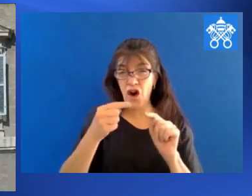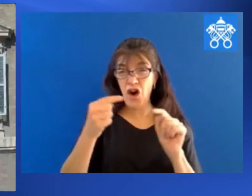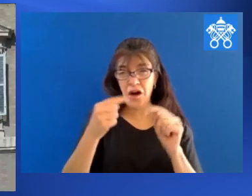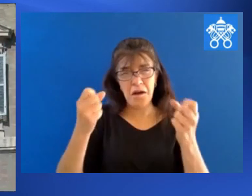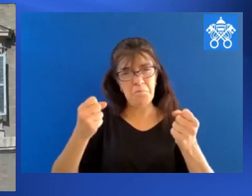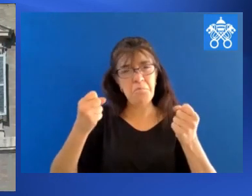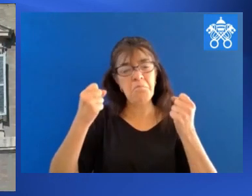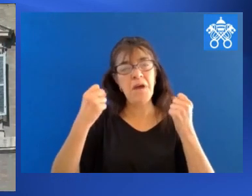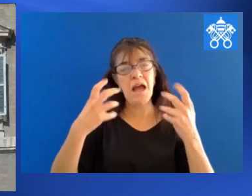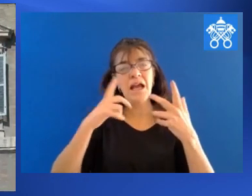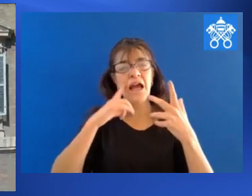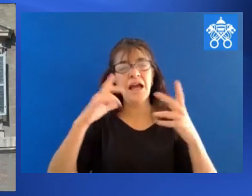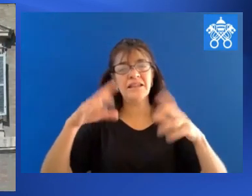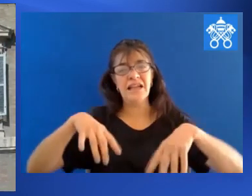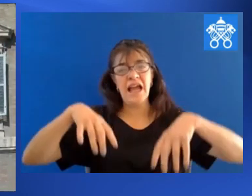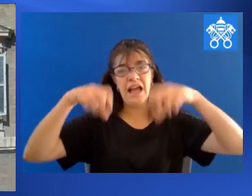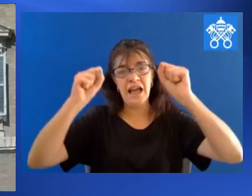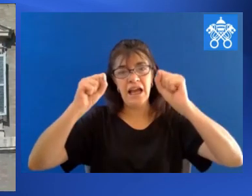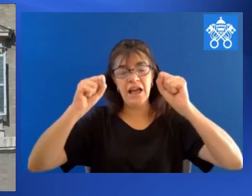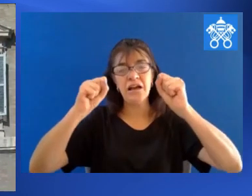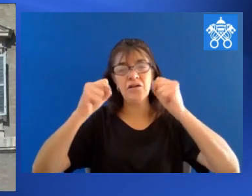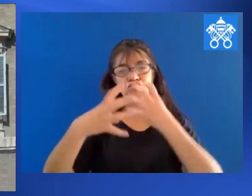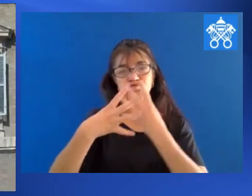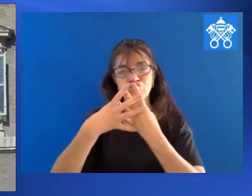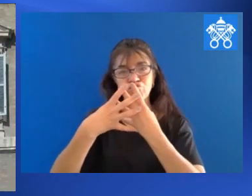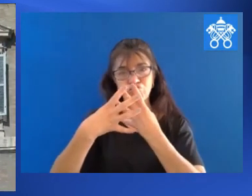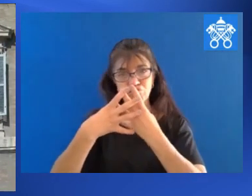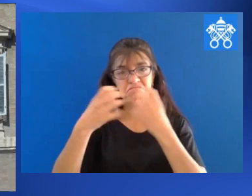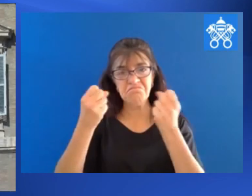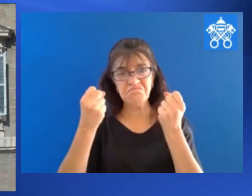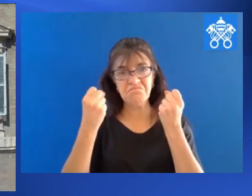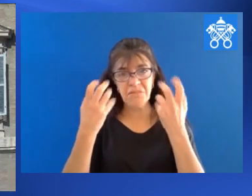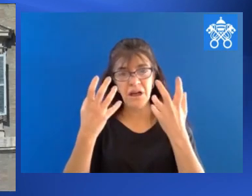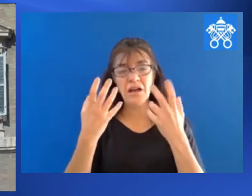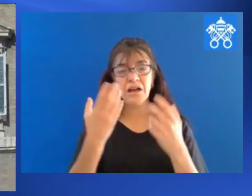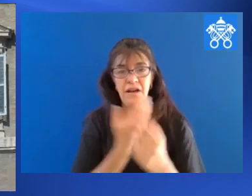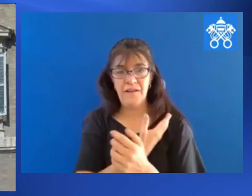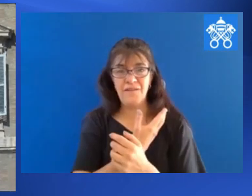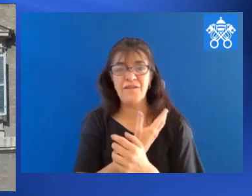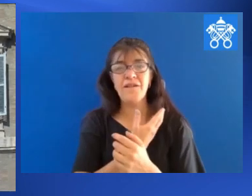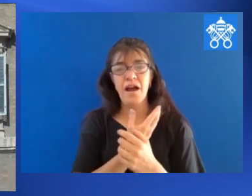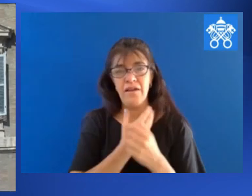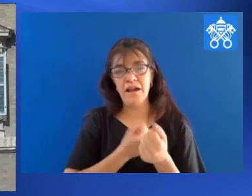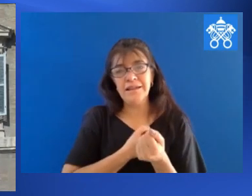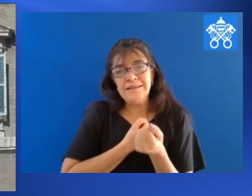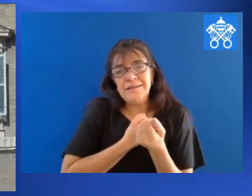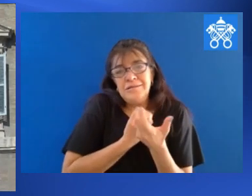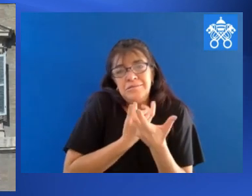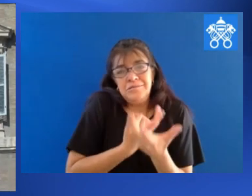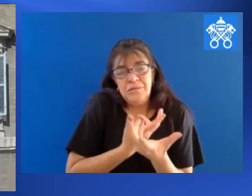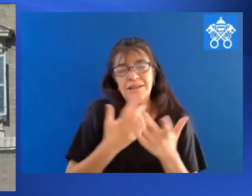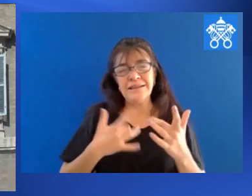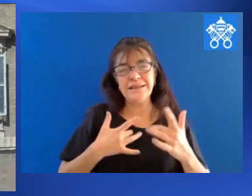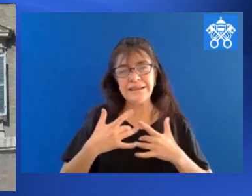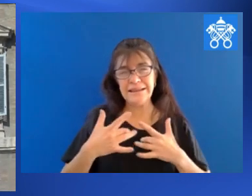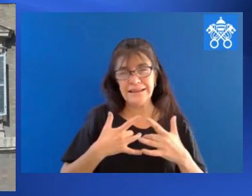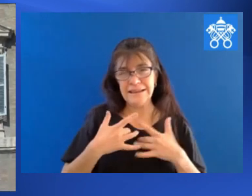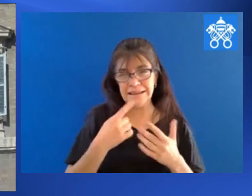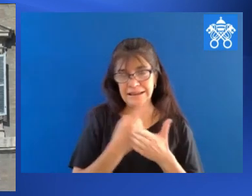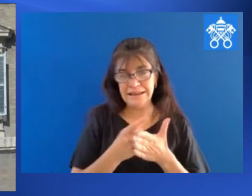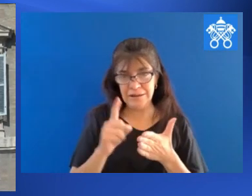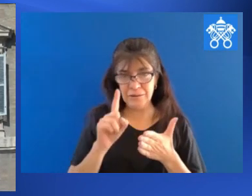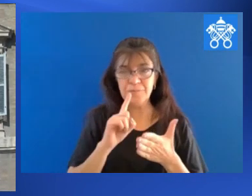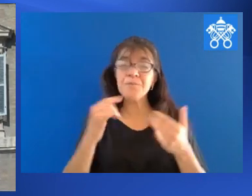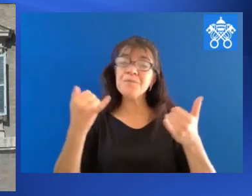dozens others, and taking others hostage. And our Holy Father expressed his concern for that last week. Our